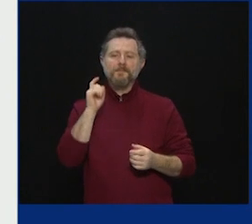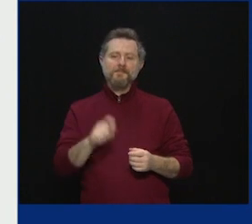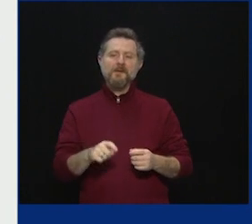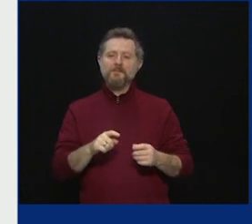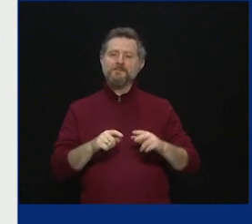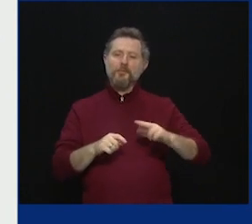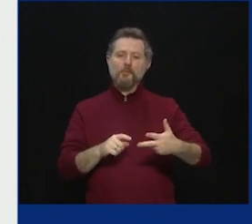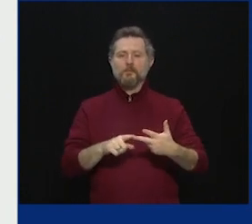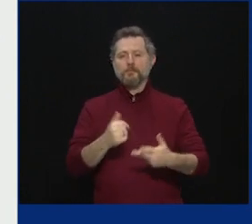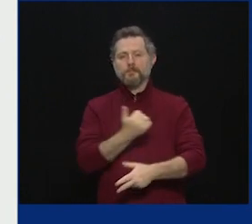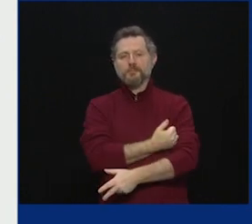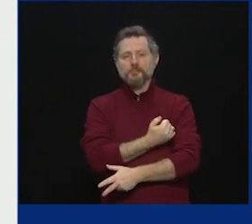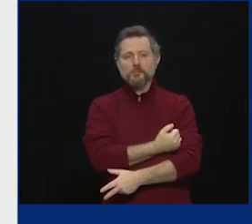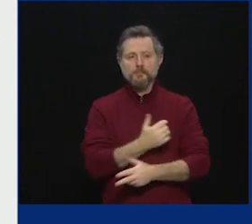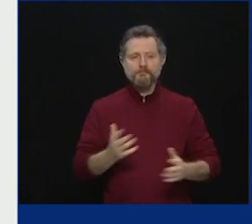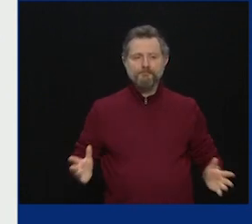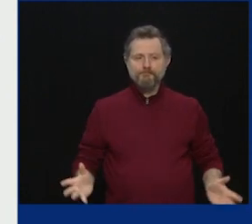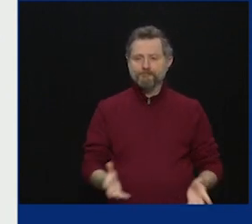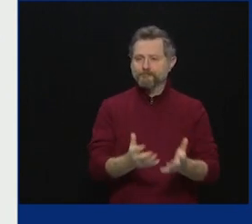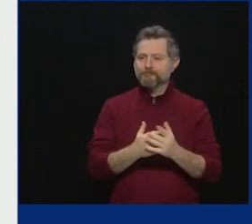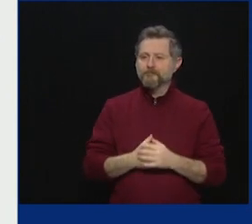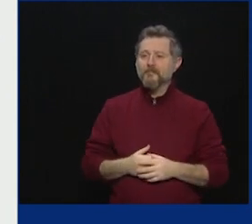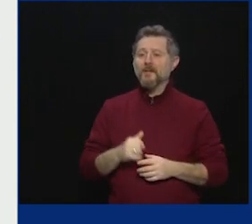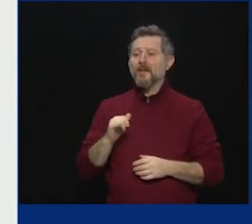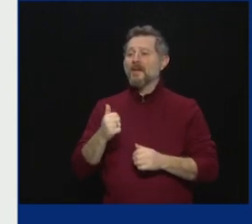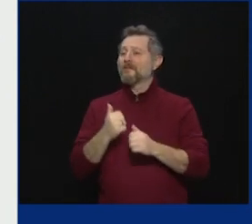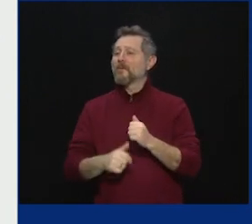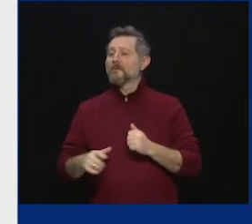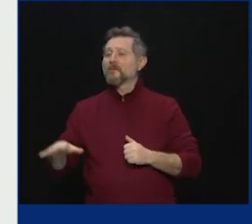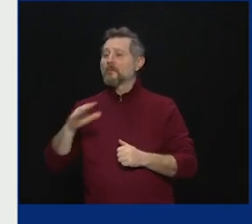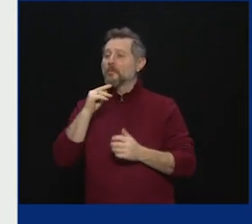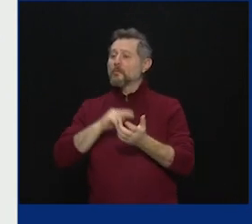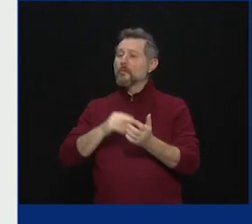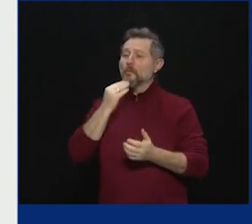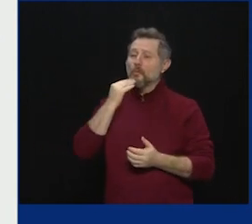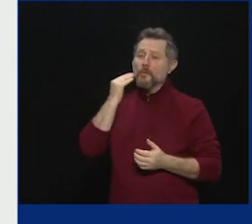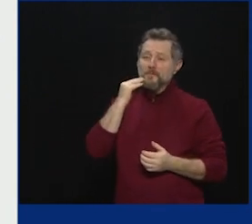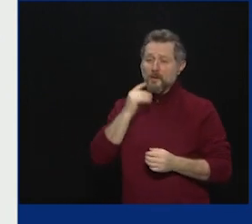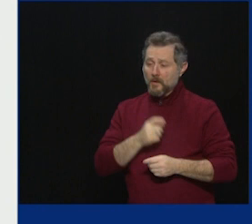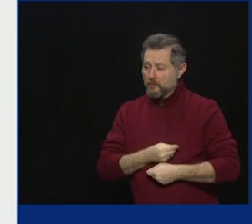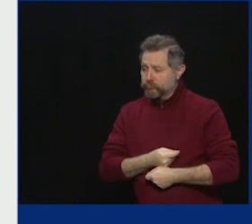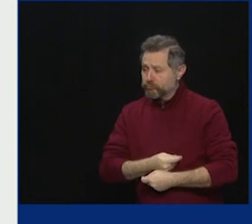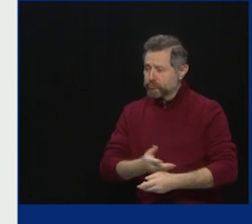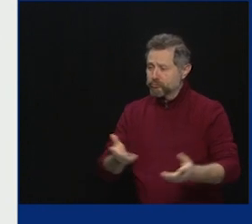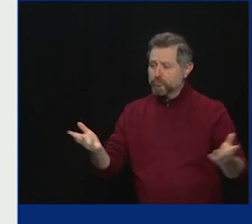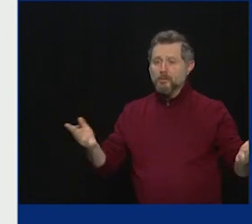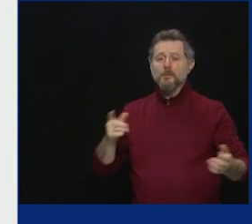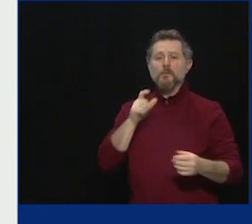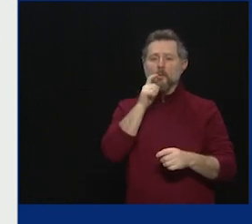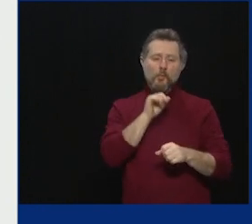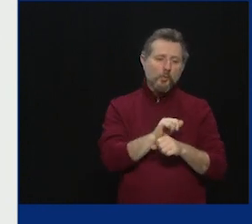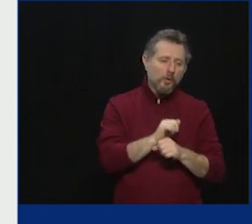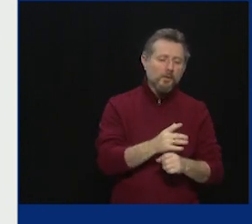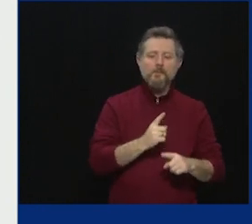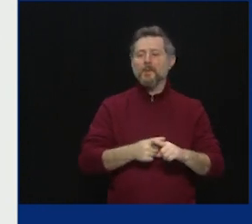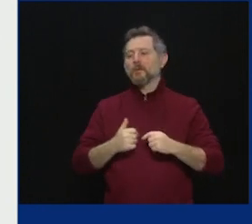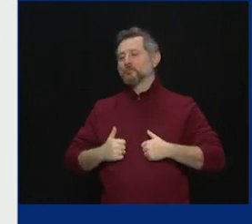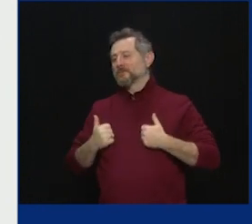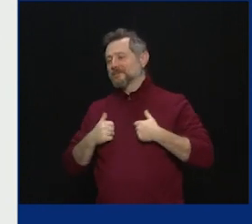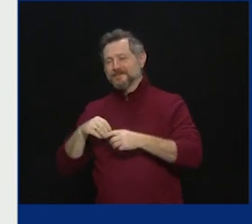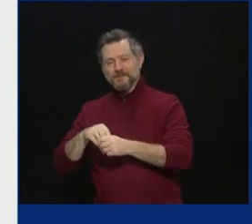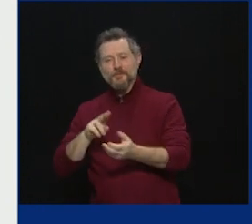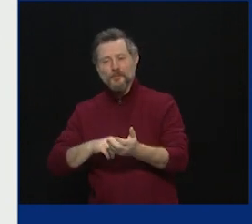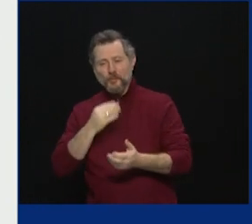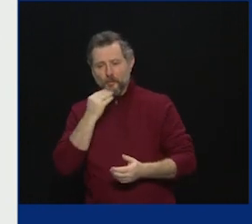of all, vaccines. Every nursing home made available to the residents the vaccine as well as their staff, and now we want to make sure that they knew